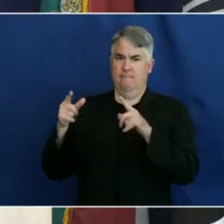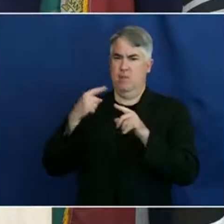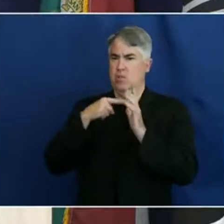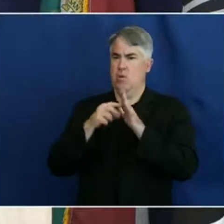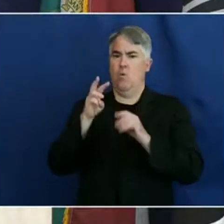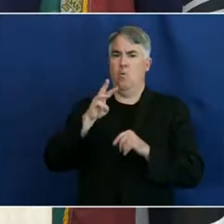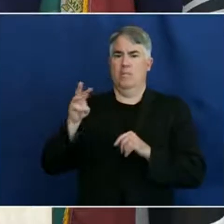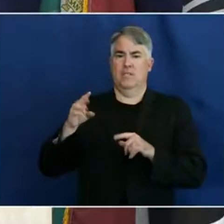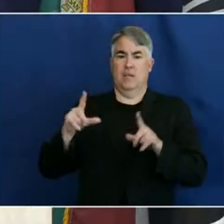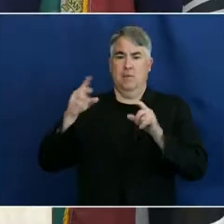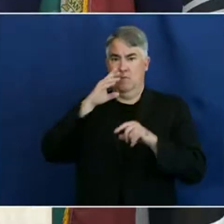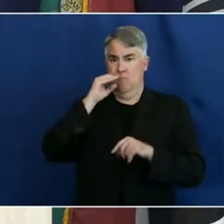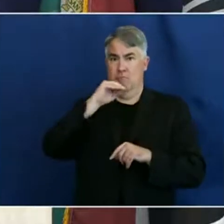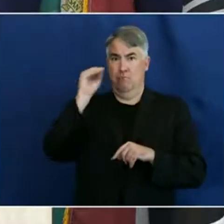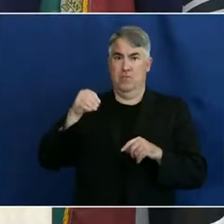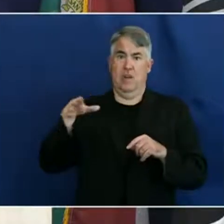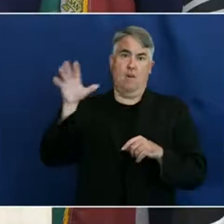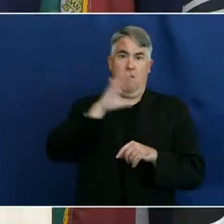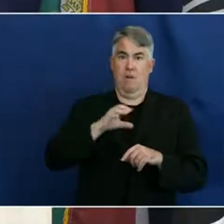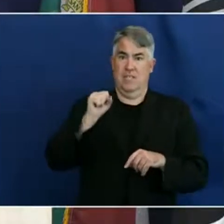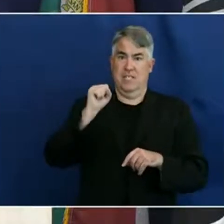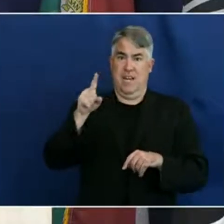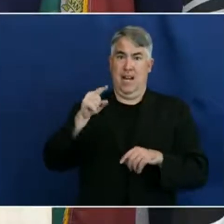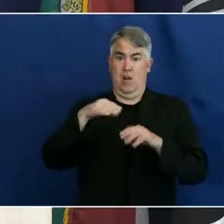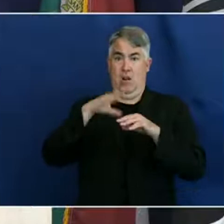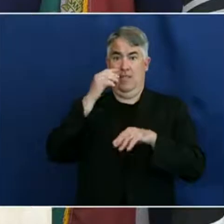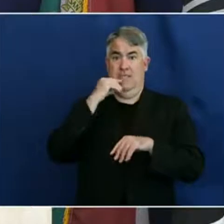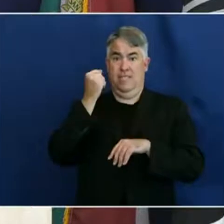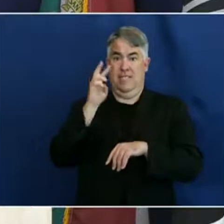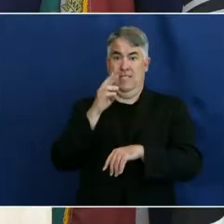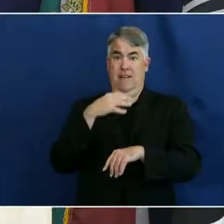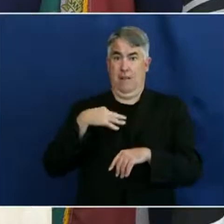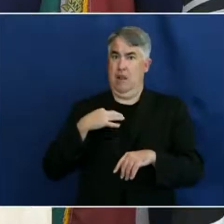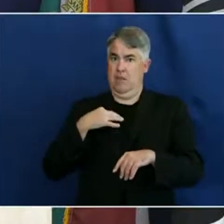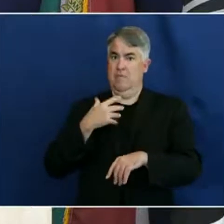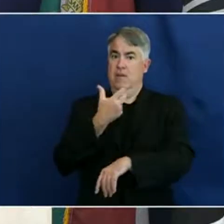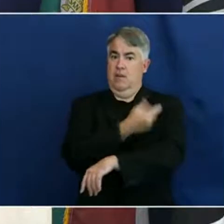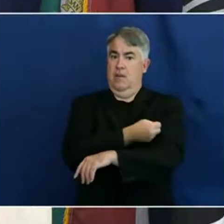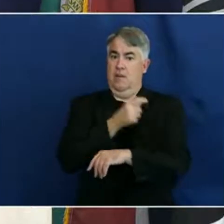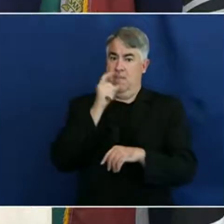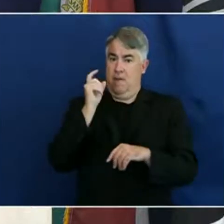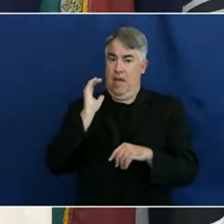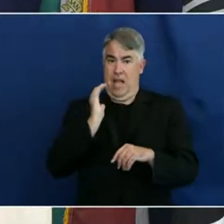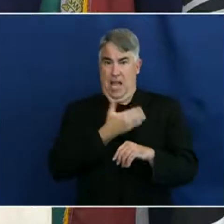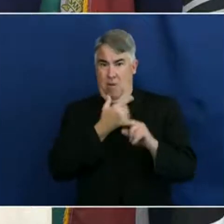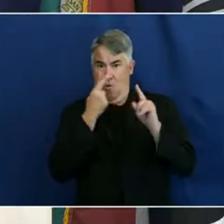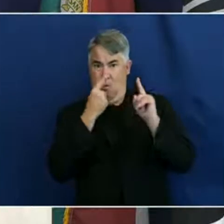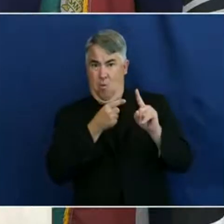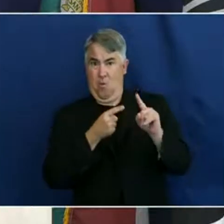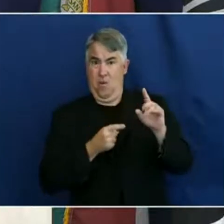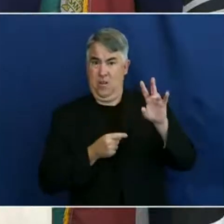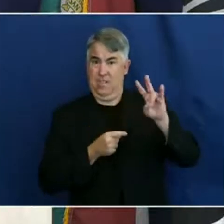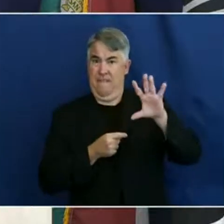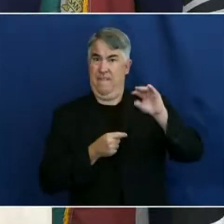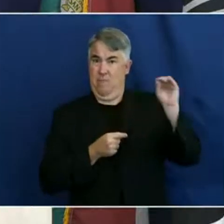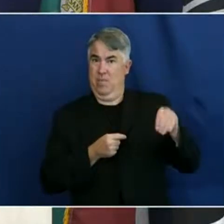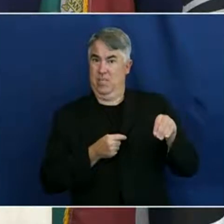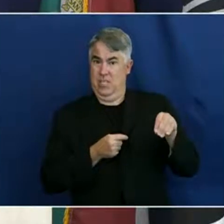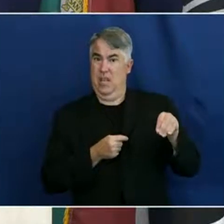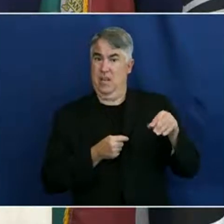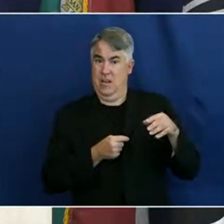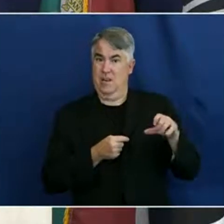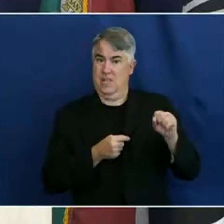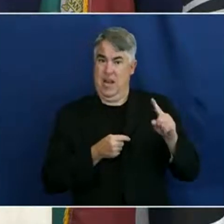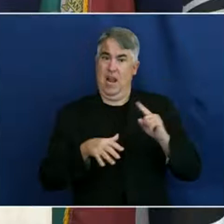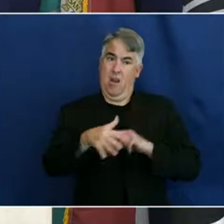of all people 16 and older who are eligible. So if we said our goal was 75% of San Diegans, right? If it's 75% of